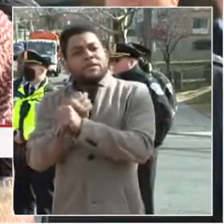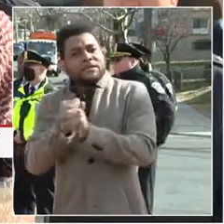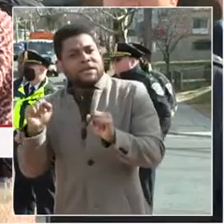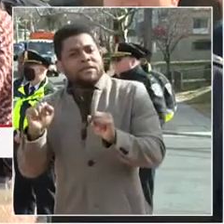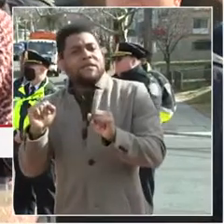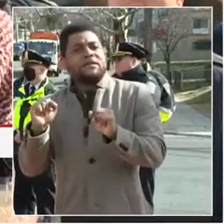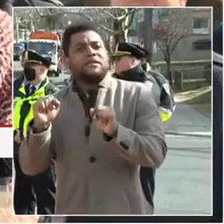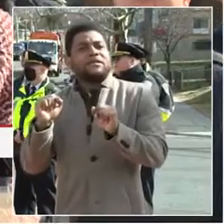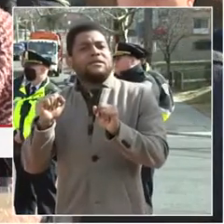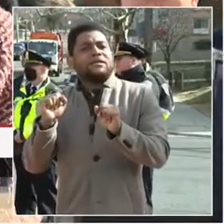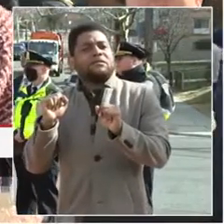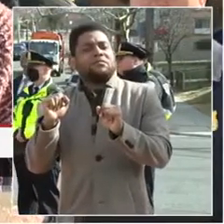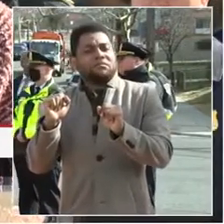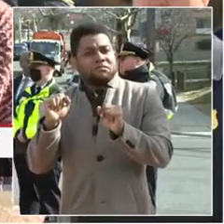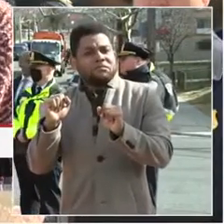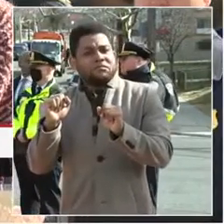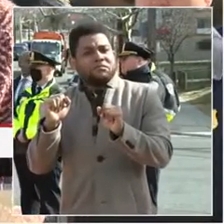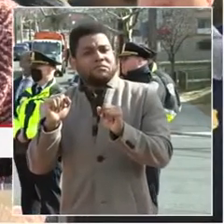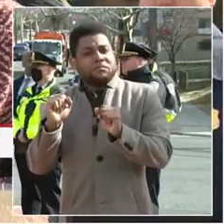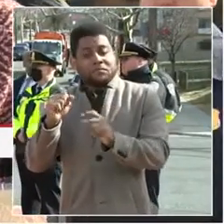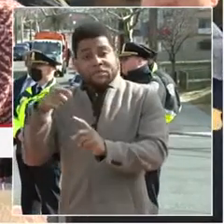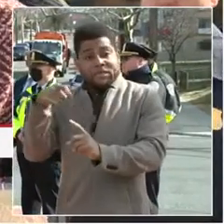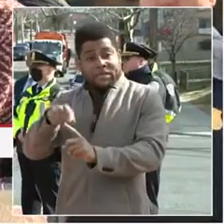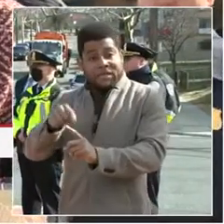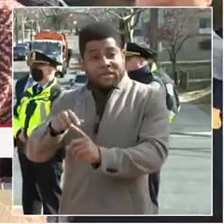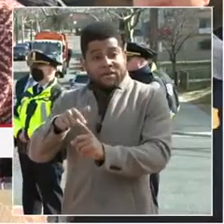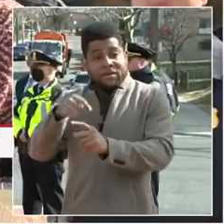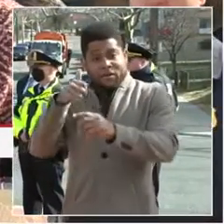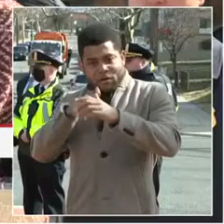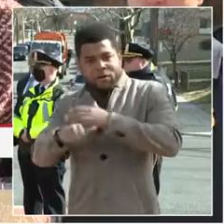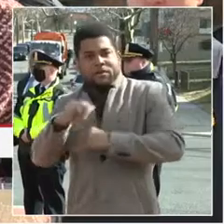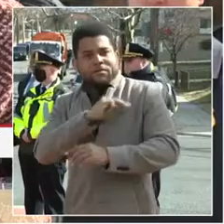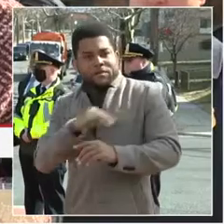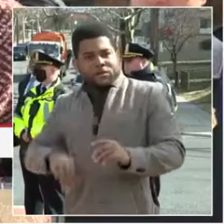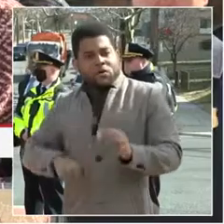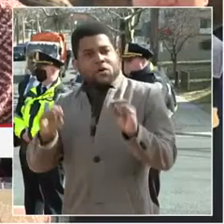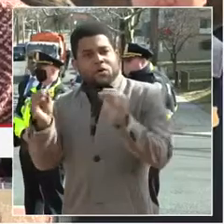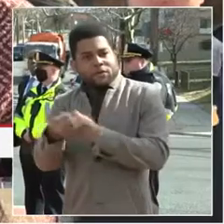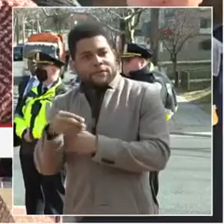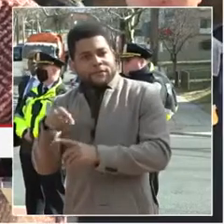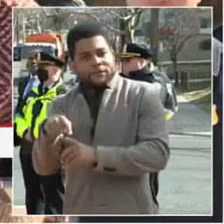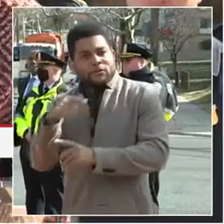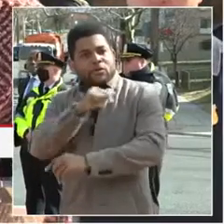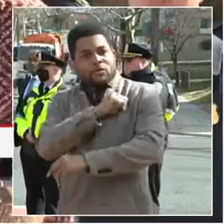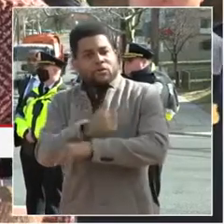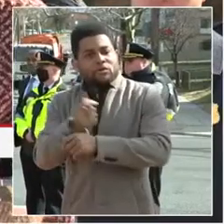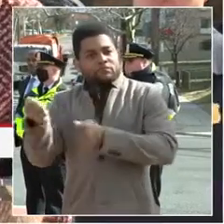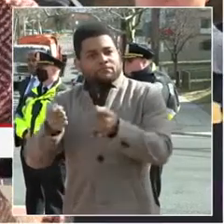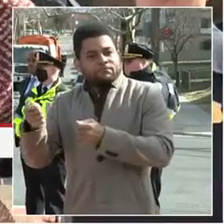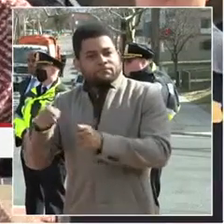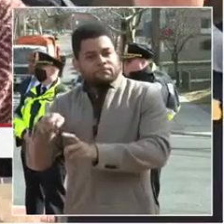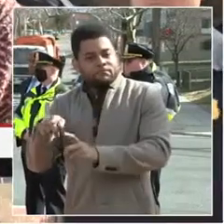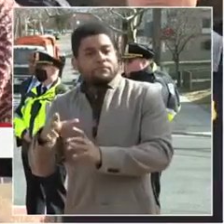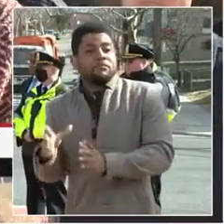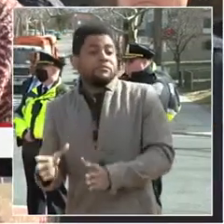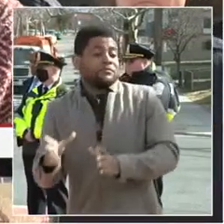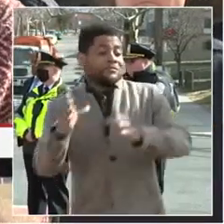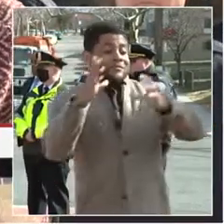the line of authority for the mayor, her in this case. The city council set